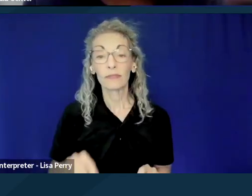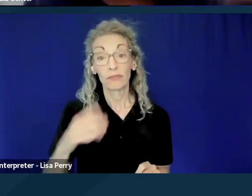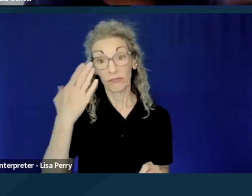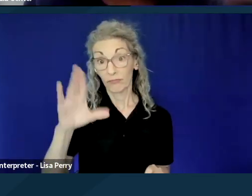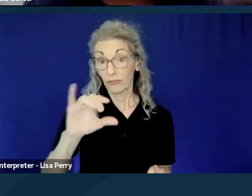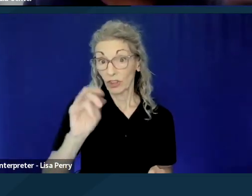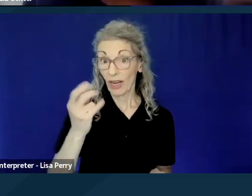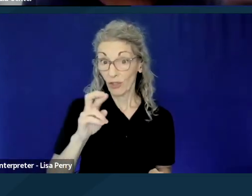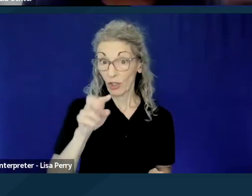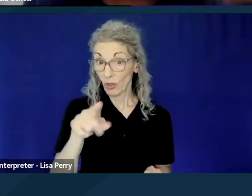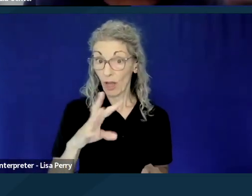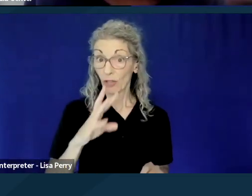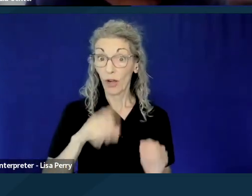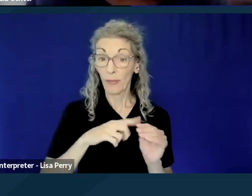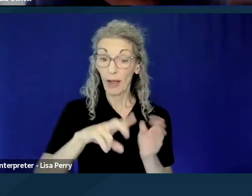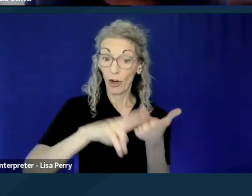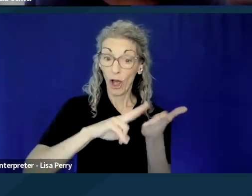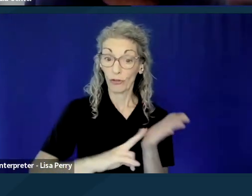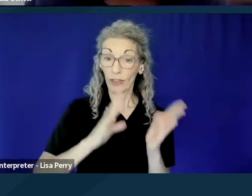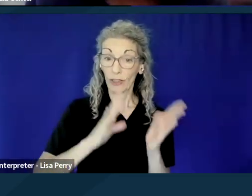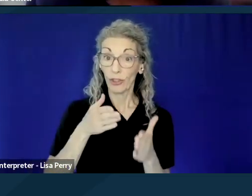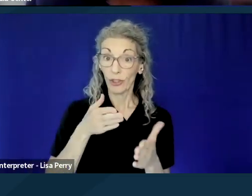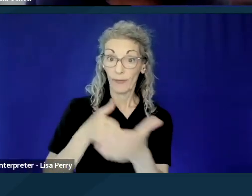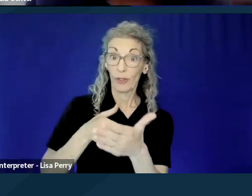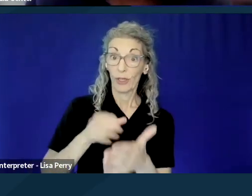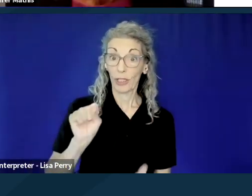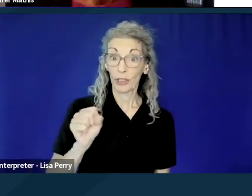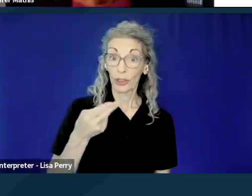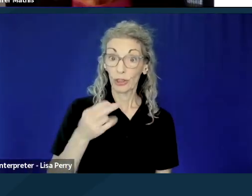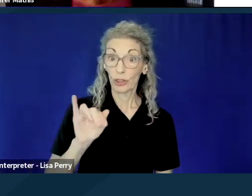versus shoe case, or maybe Taryn wants to type about that.